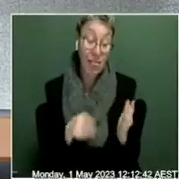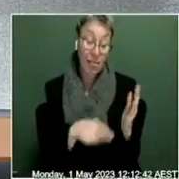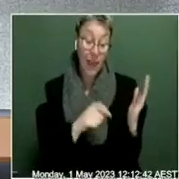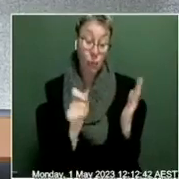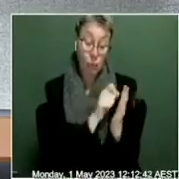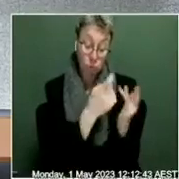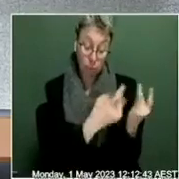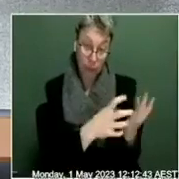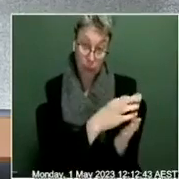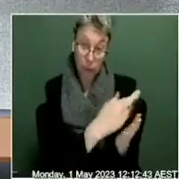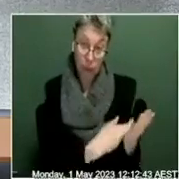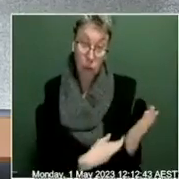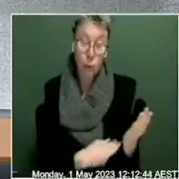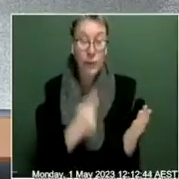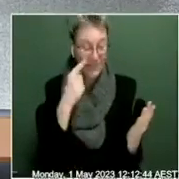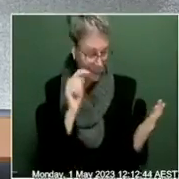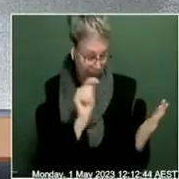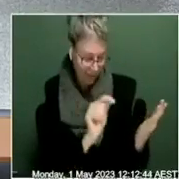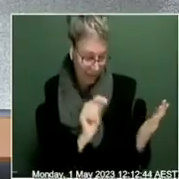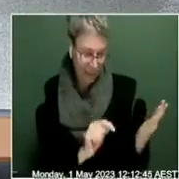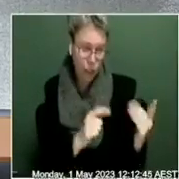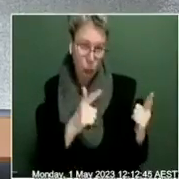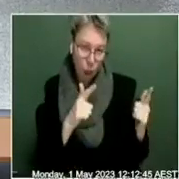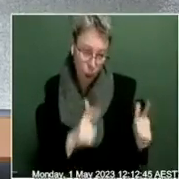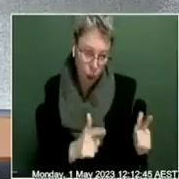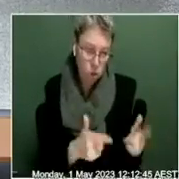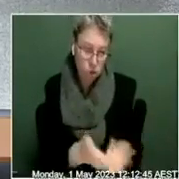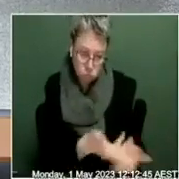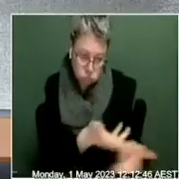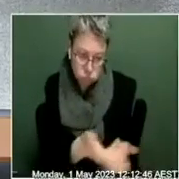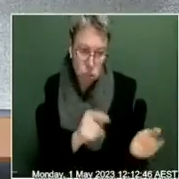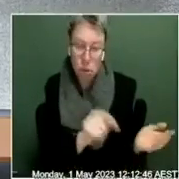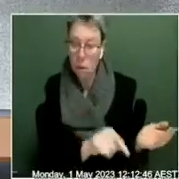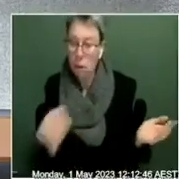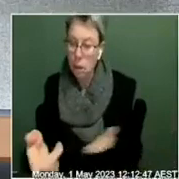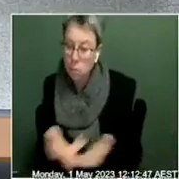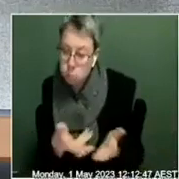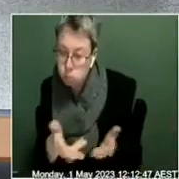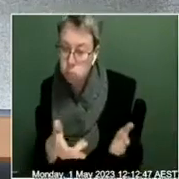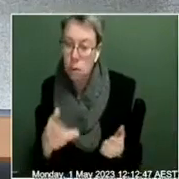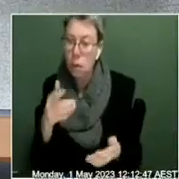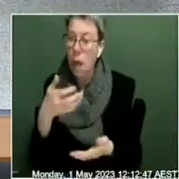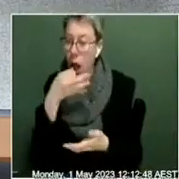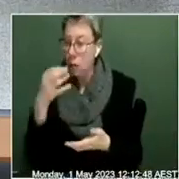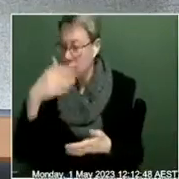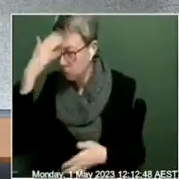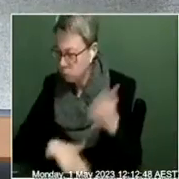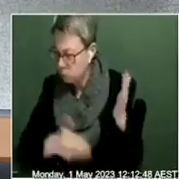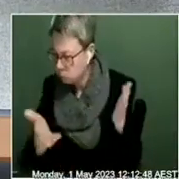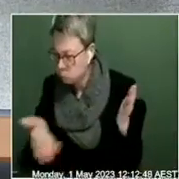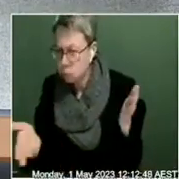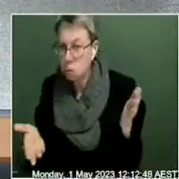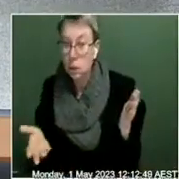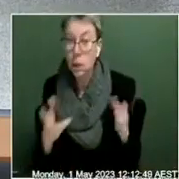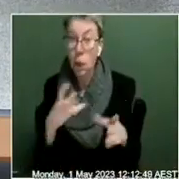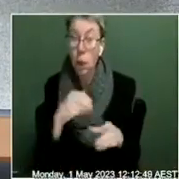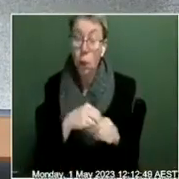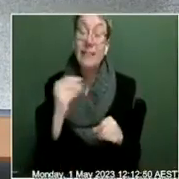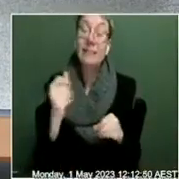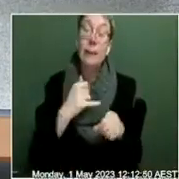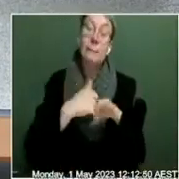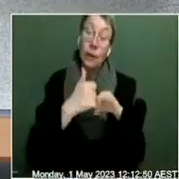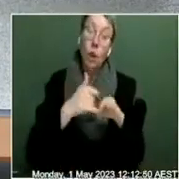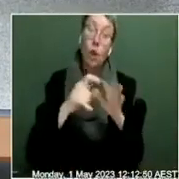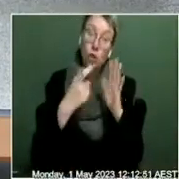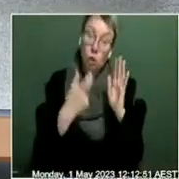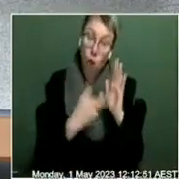experts, including some medical experts, to come up with that advice. So it wouldn't be unusual that a process like this didn't